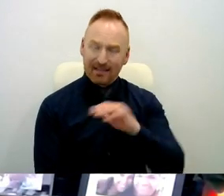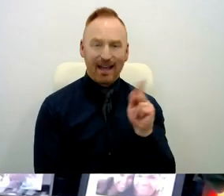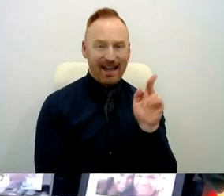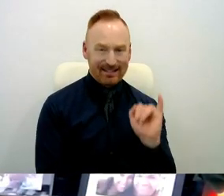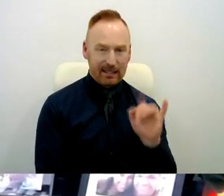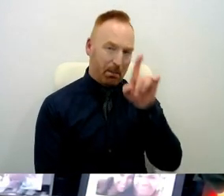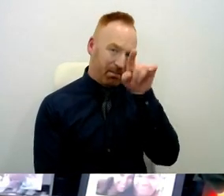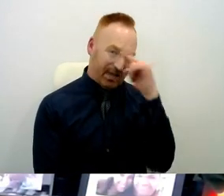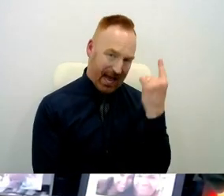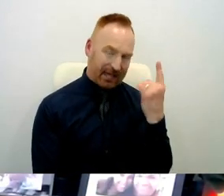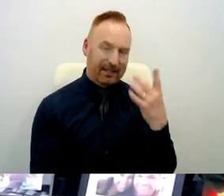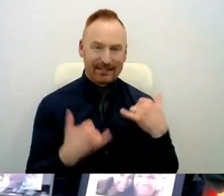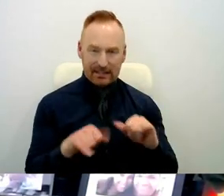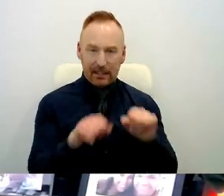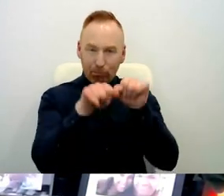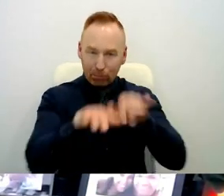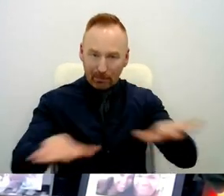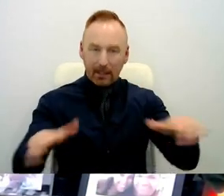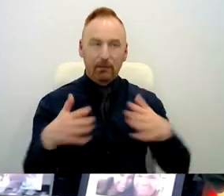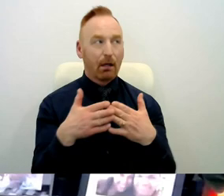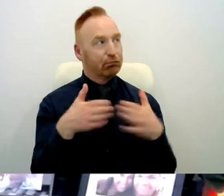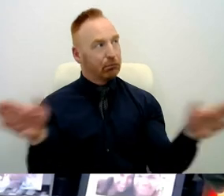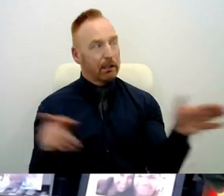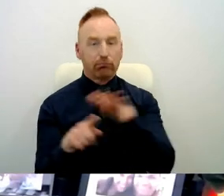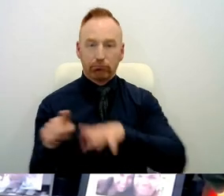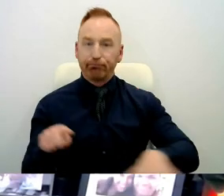continued anti-Blackness that permeates our society.